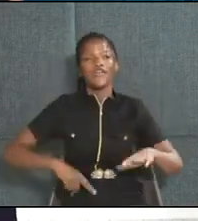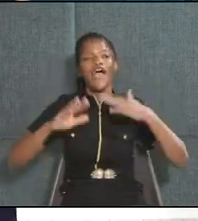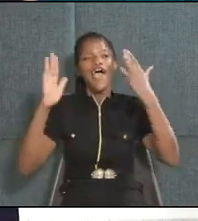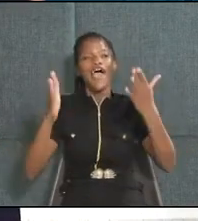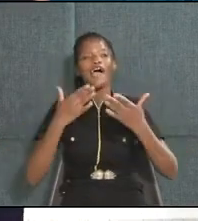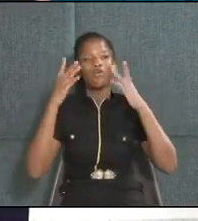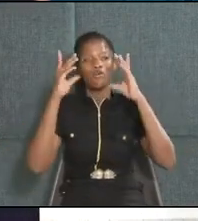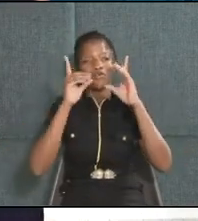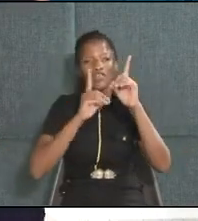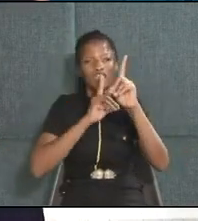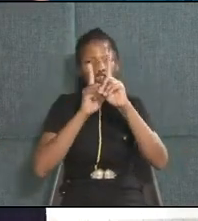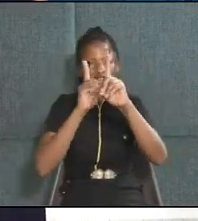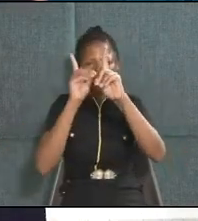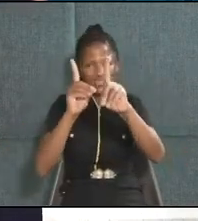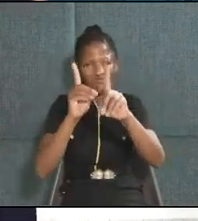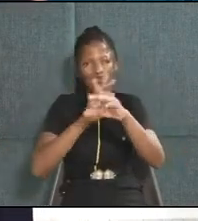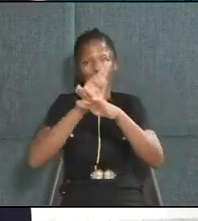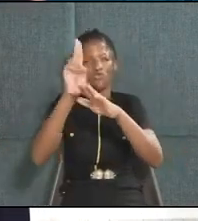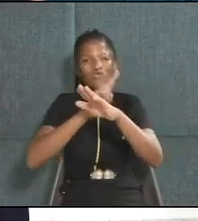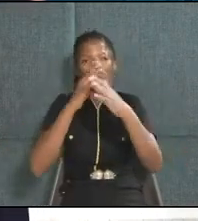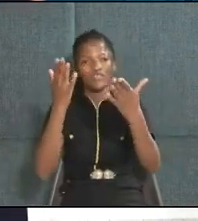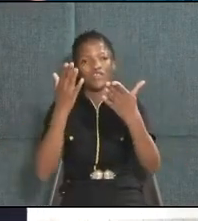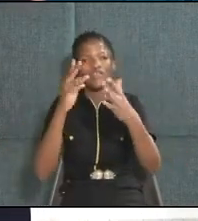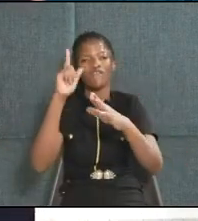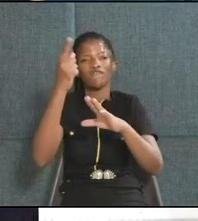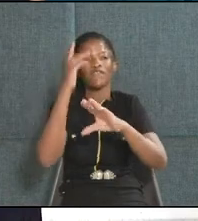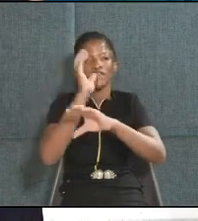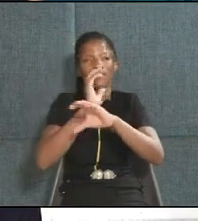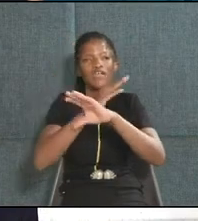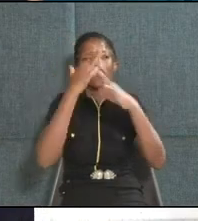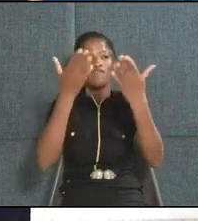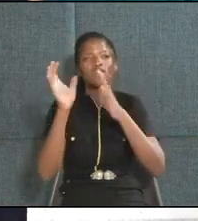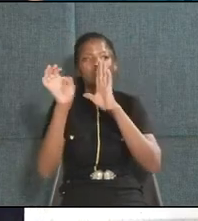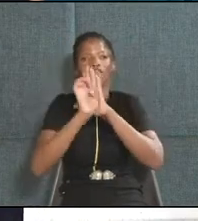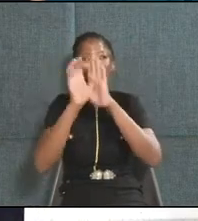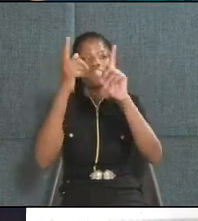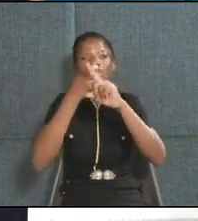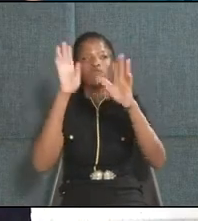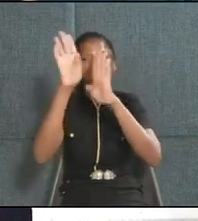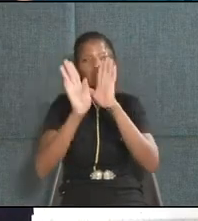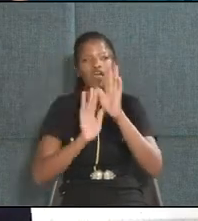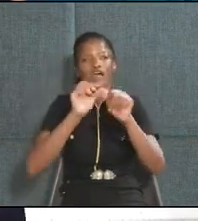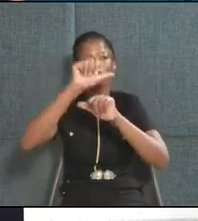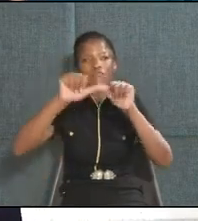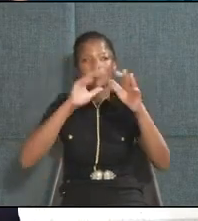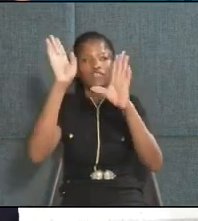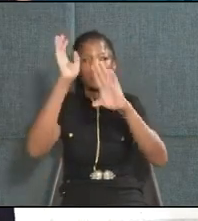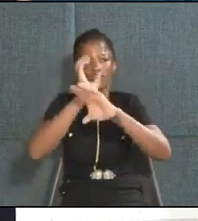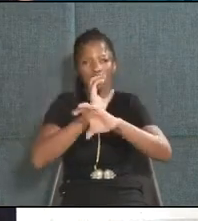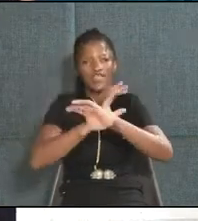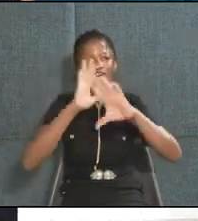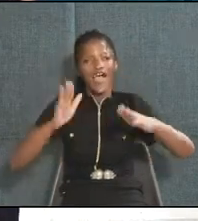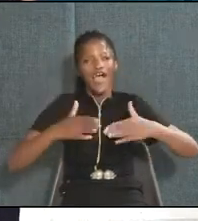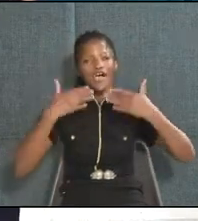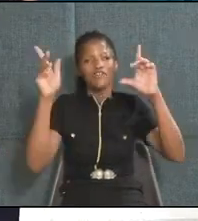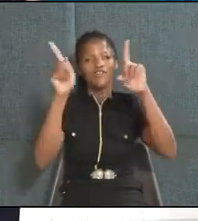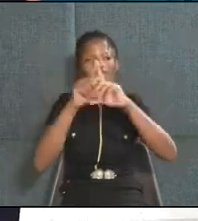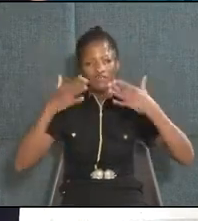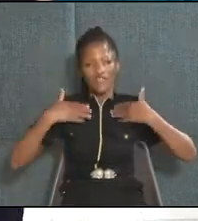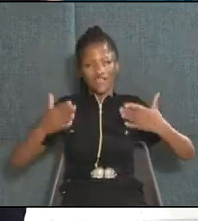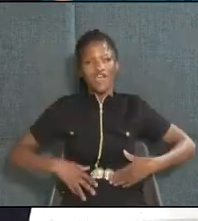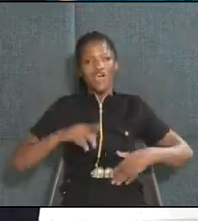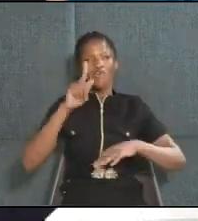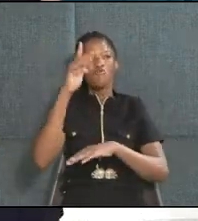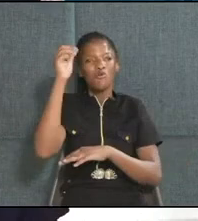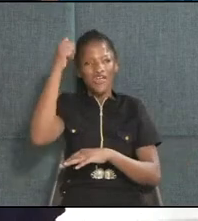in organizing the first church. They even gave us an example from the Bible about the church and how it is like the body. Do you